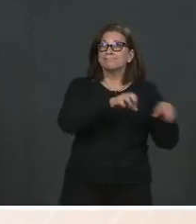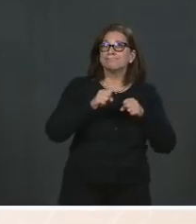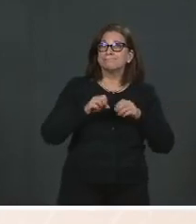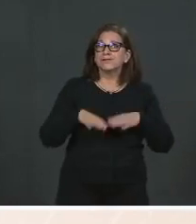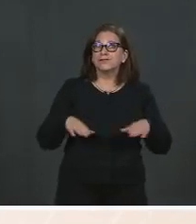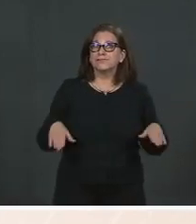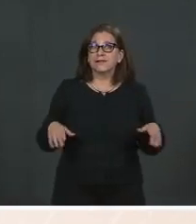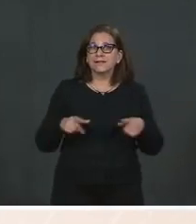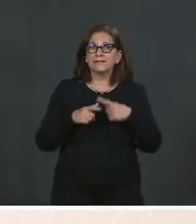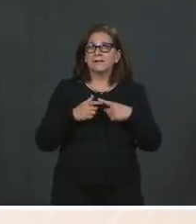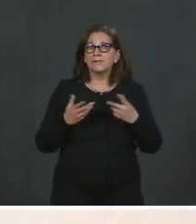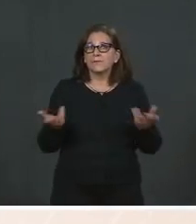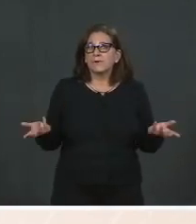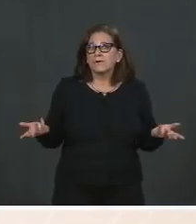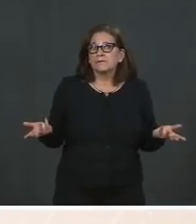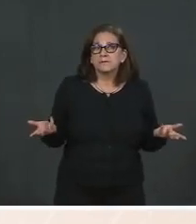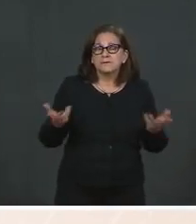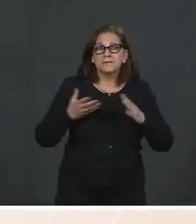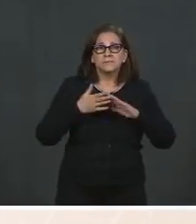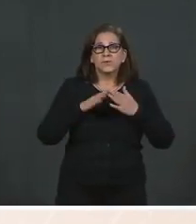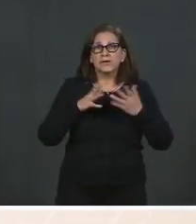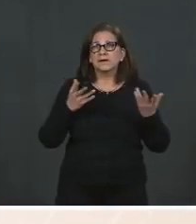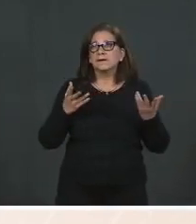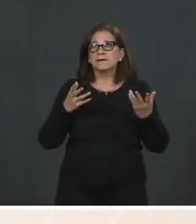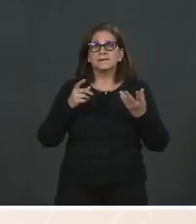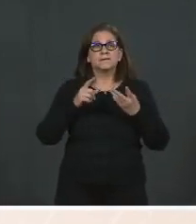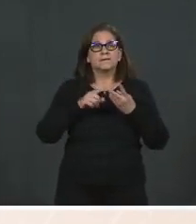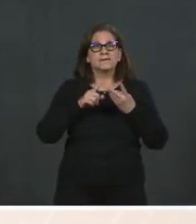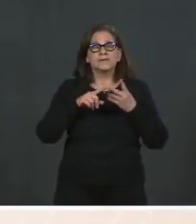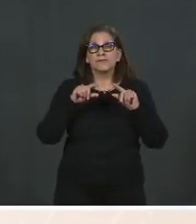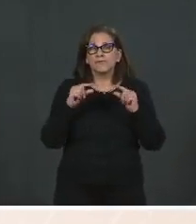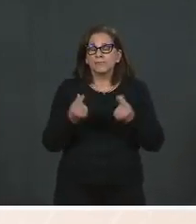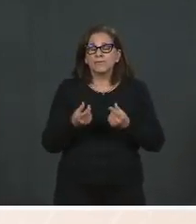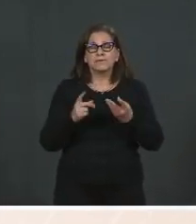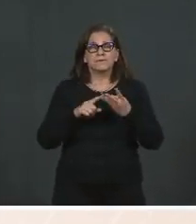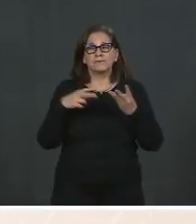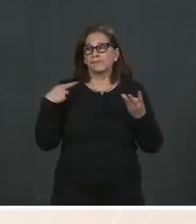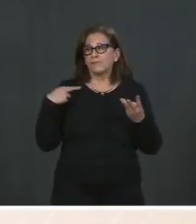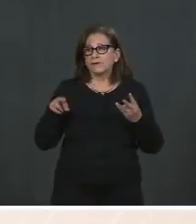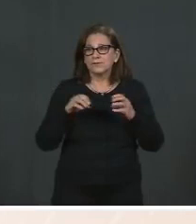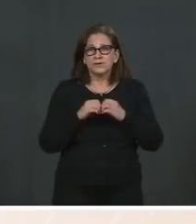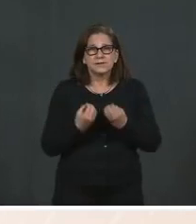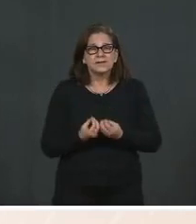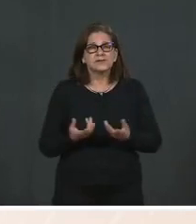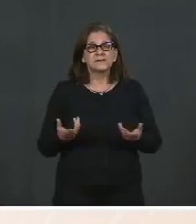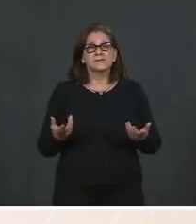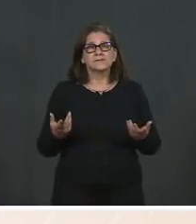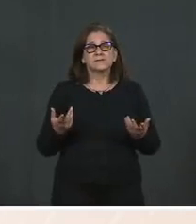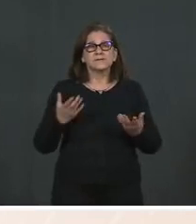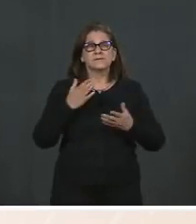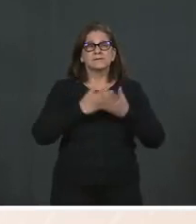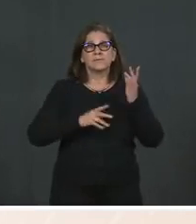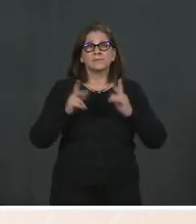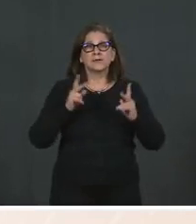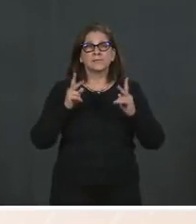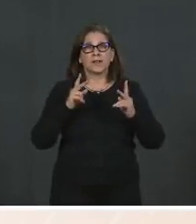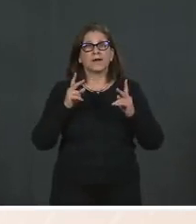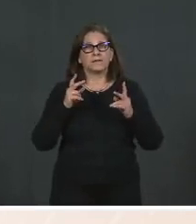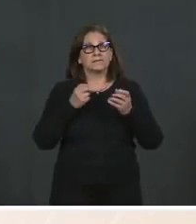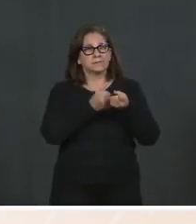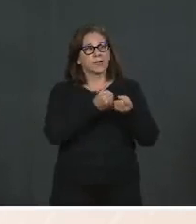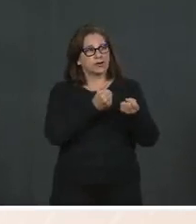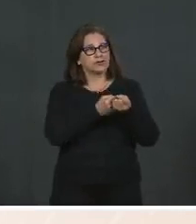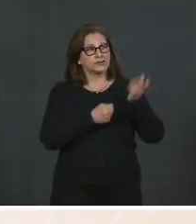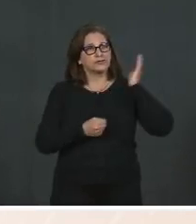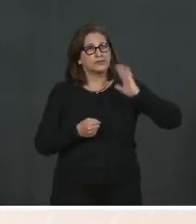are community groups, there are religious organizations, there are individuals who have been sponsor families in the past. Again, it doesn't mean that these